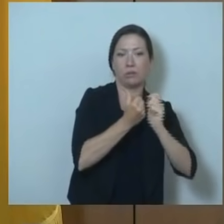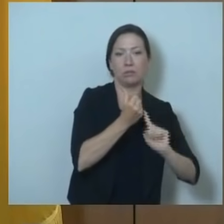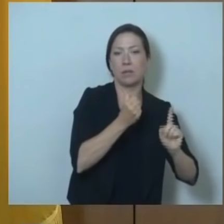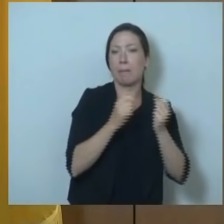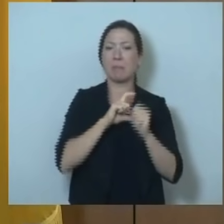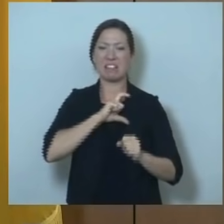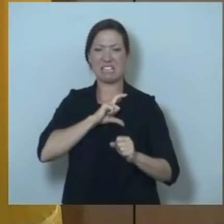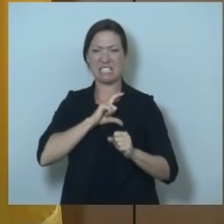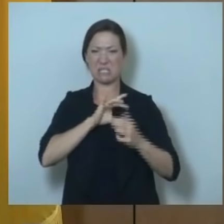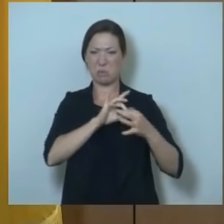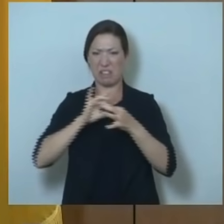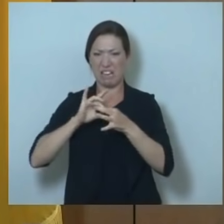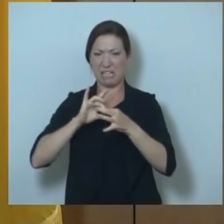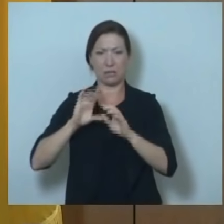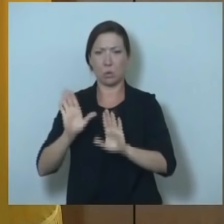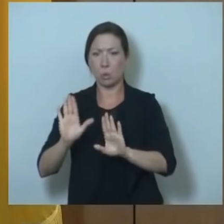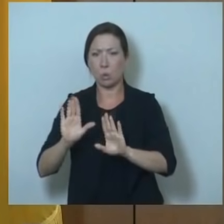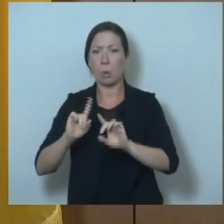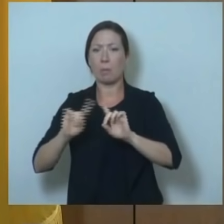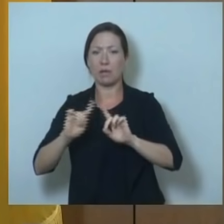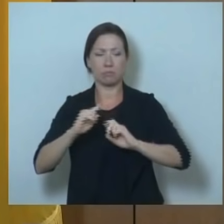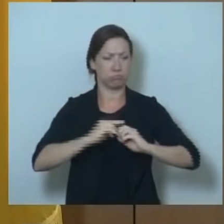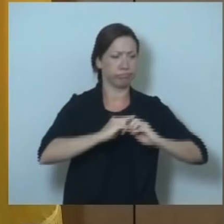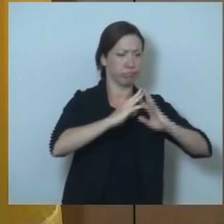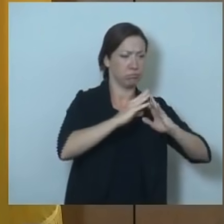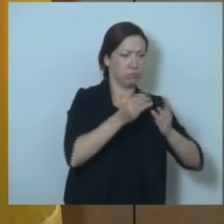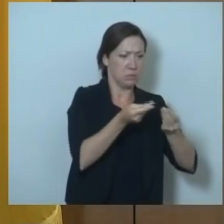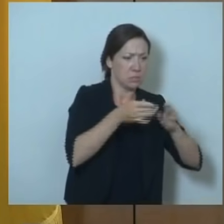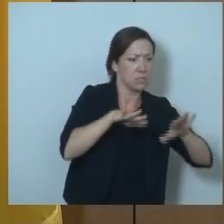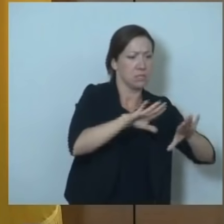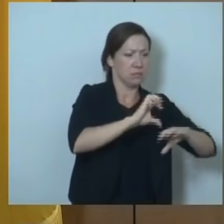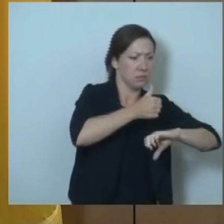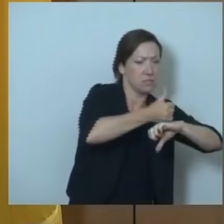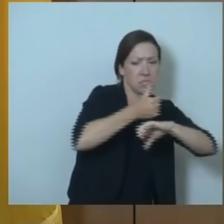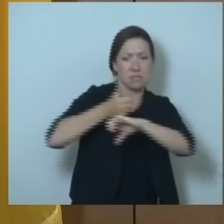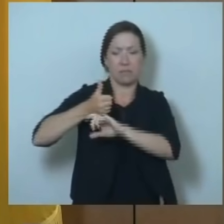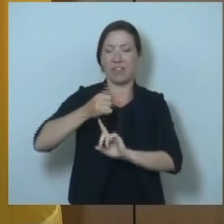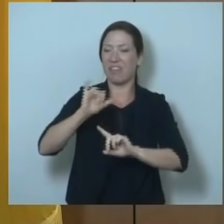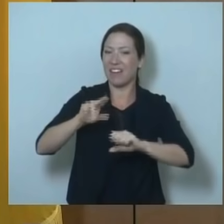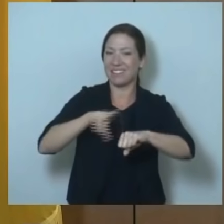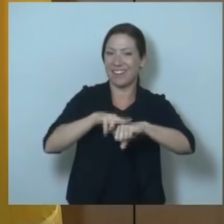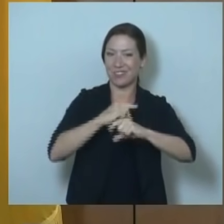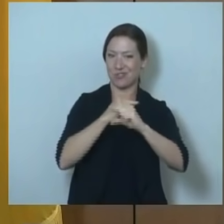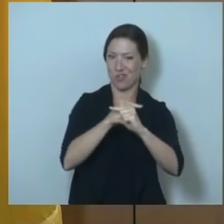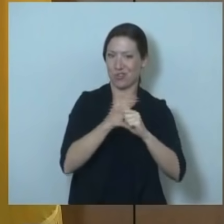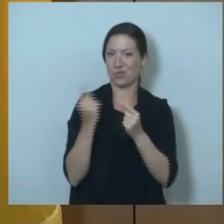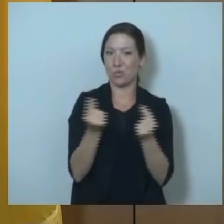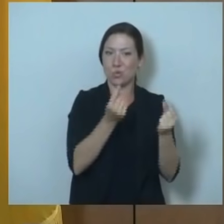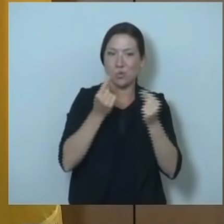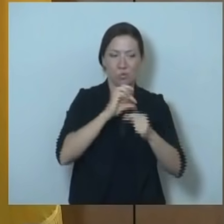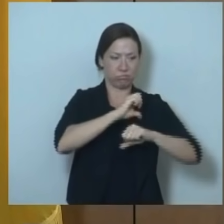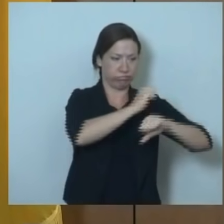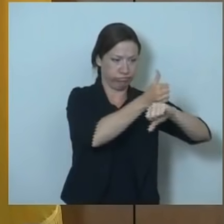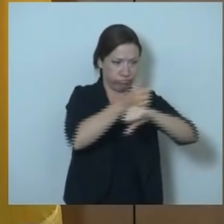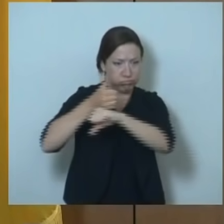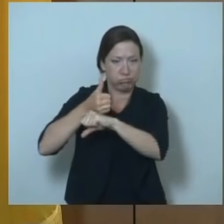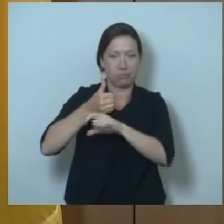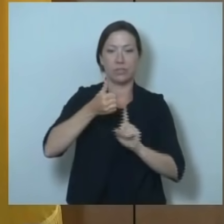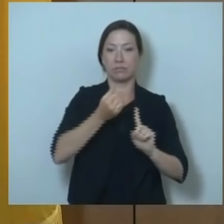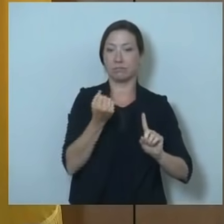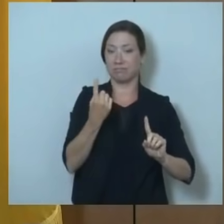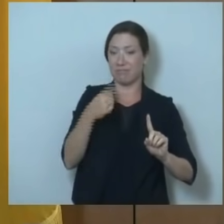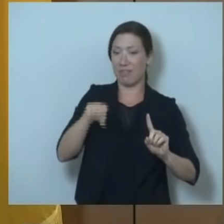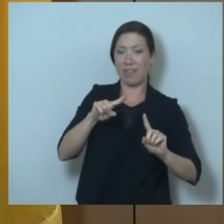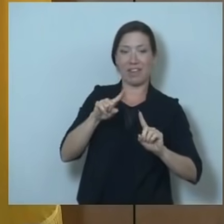just the rest of it, that's your National Guard men and women, and they also manage our Emergency Operations